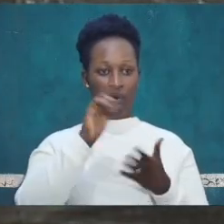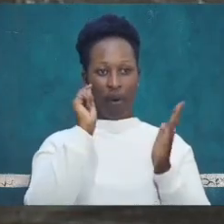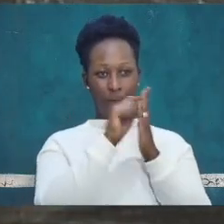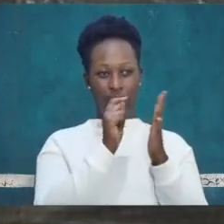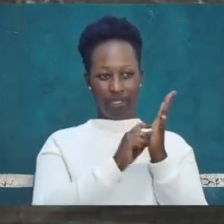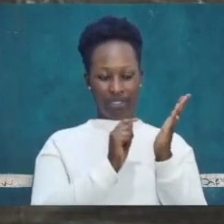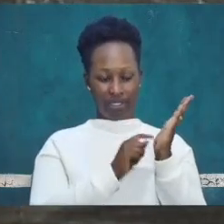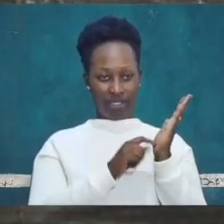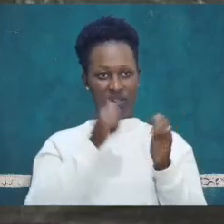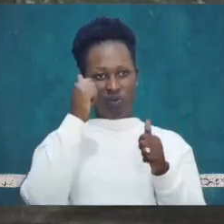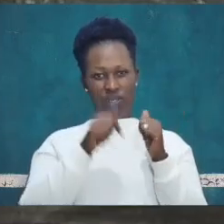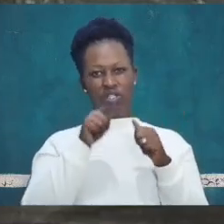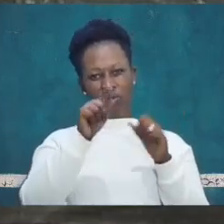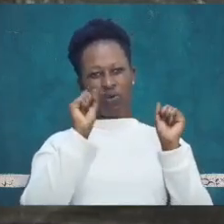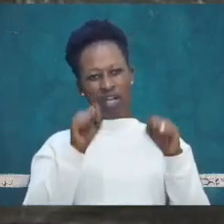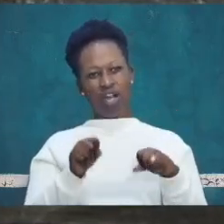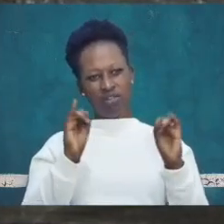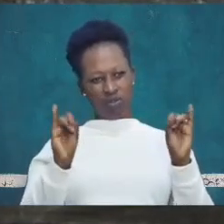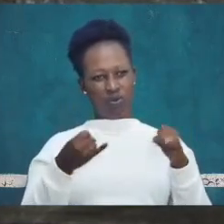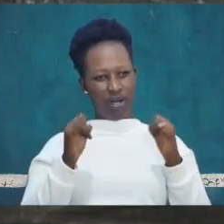which you can try to